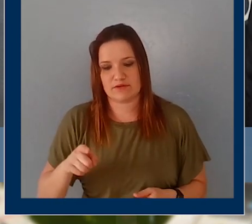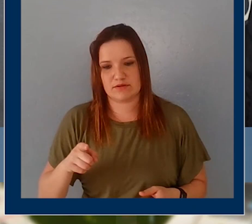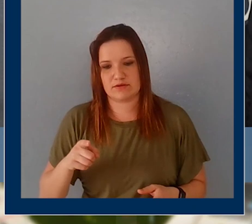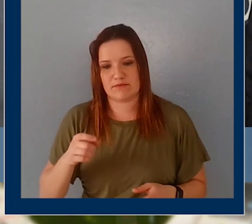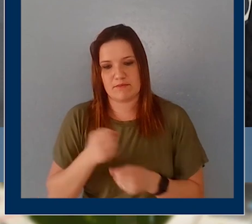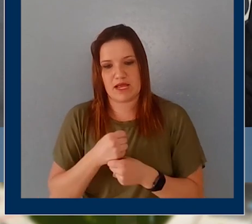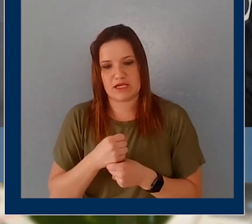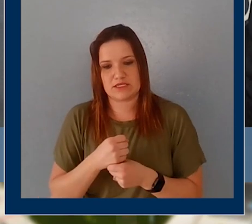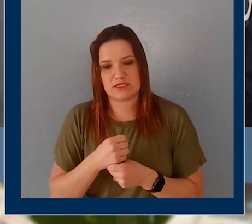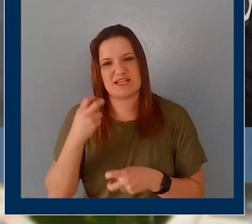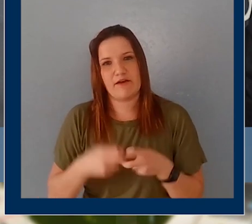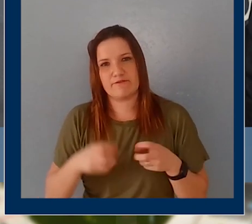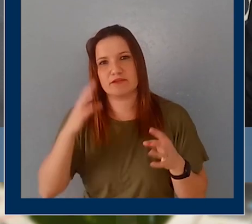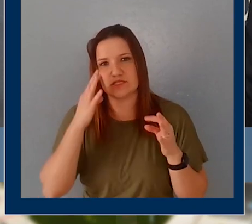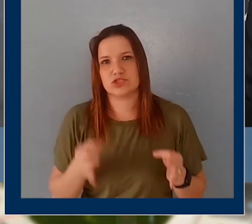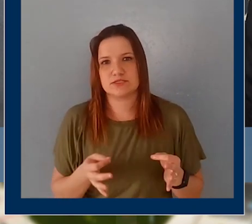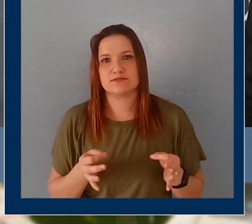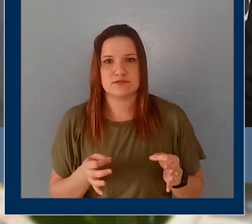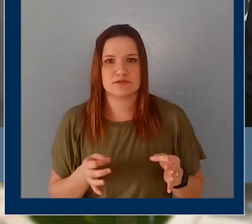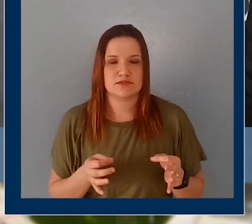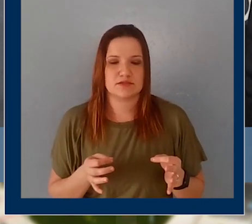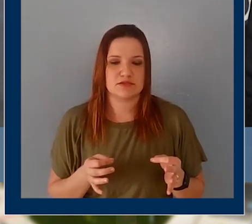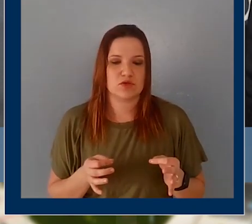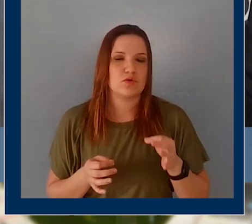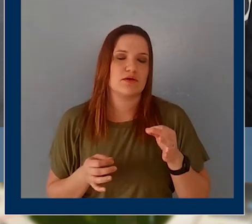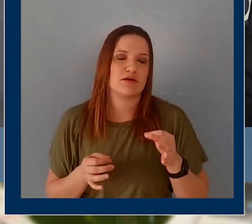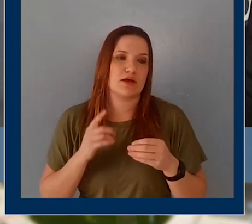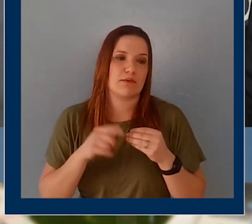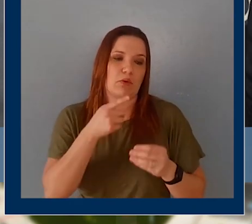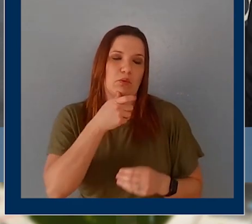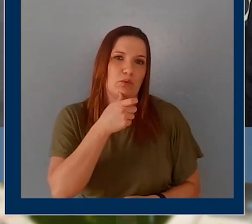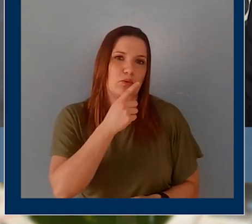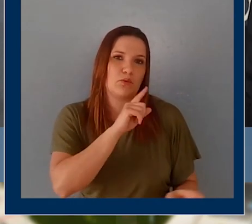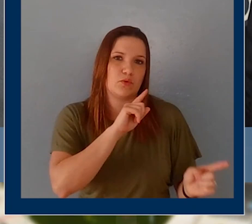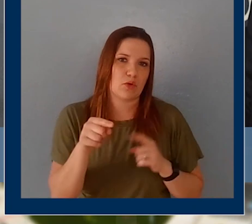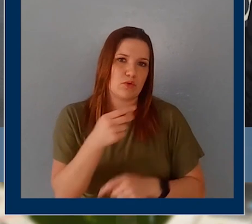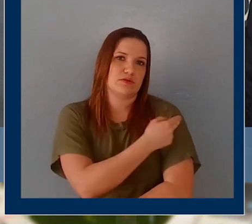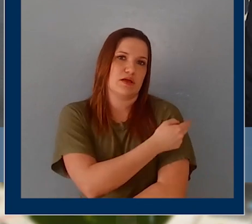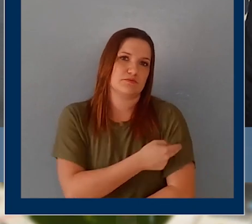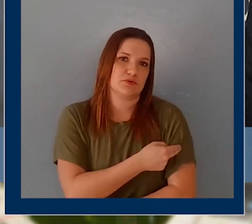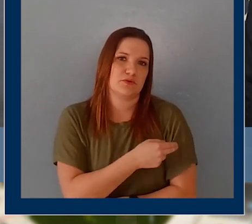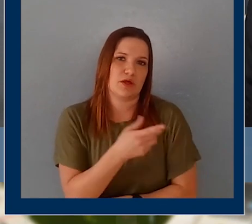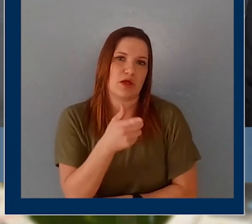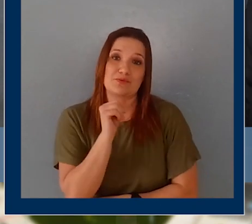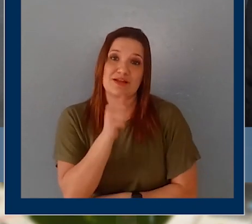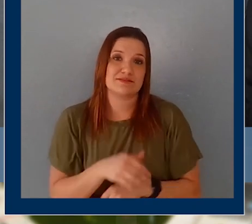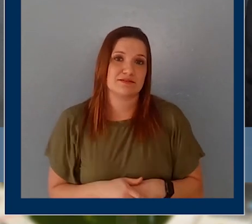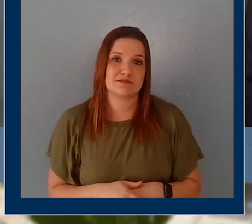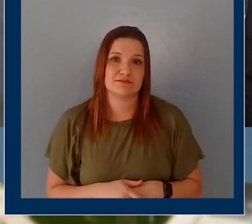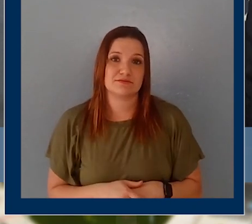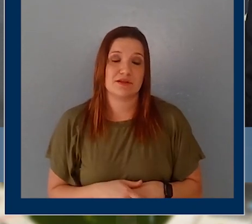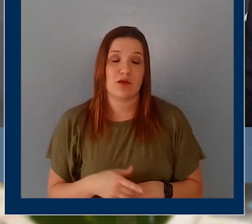Somebody that is in ICU that's on a ventilator but has a very low probability of